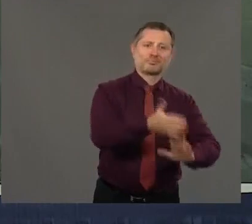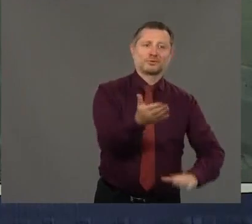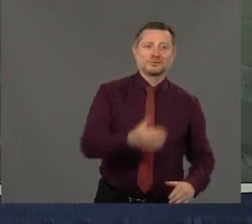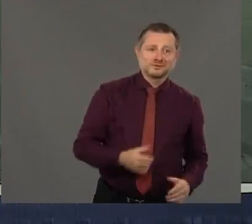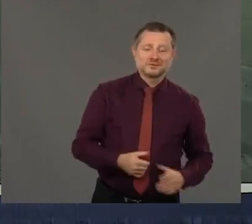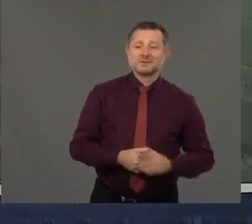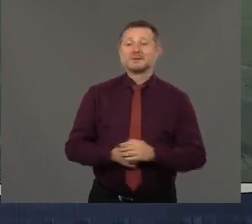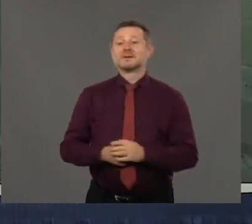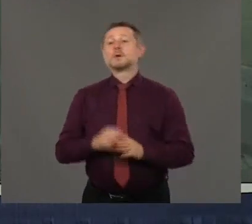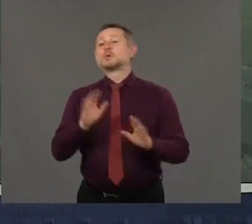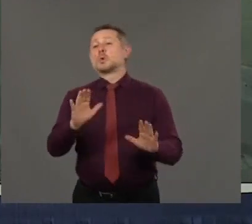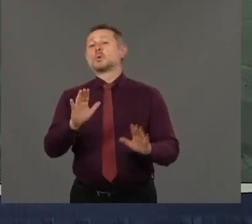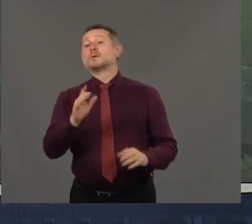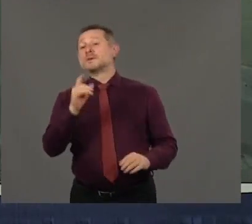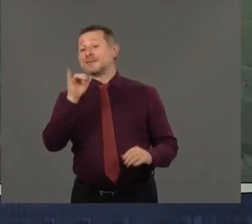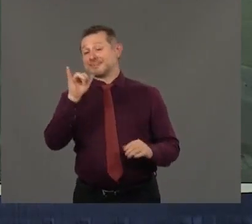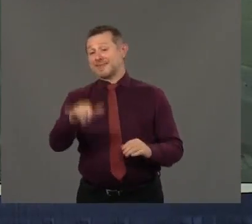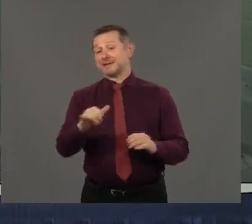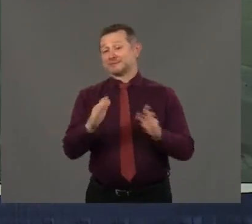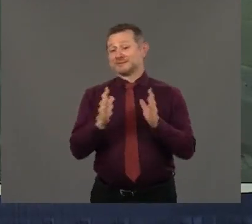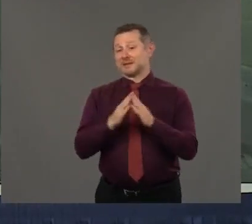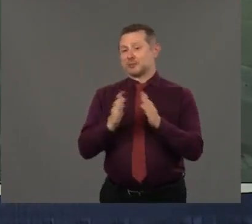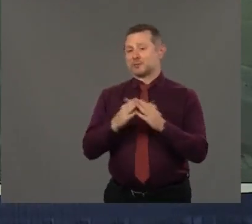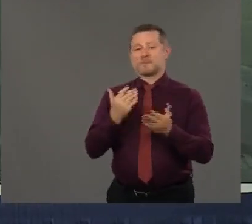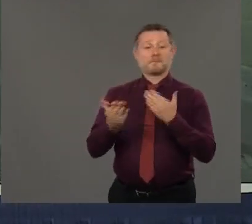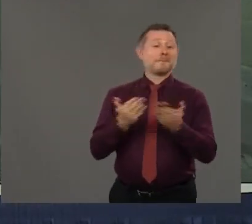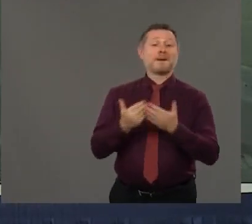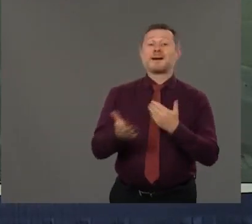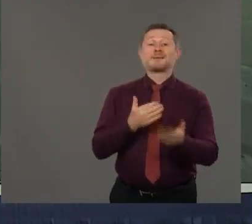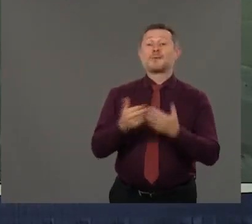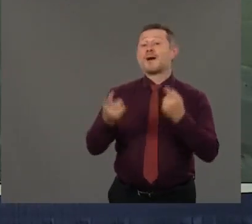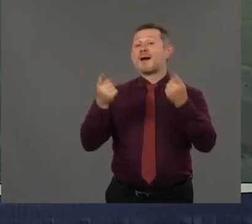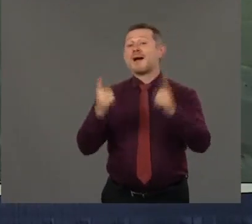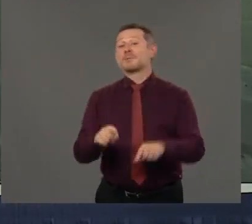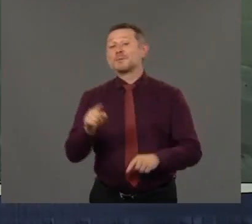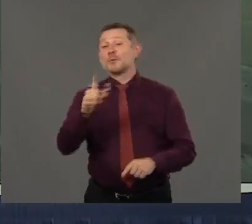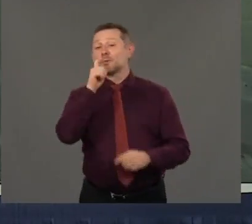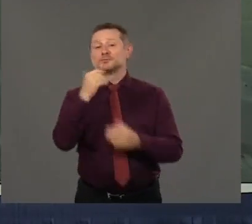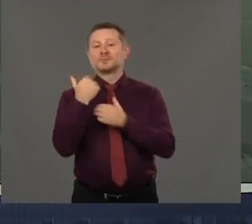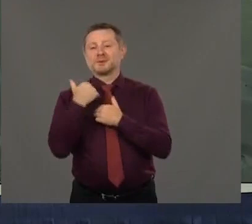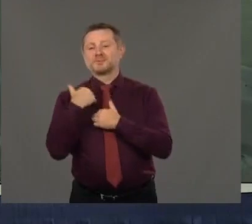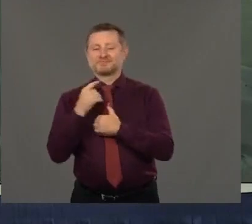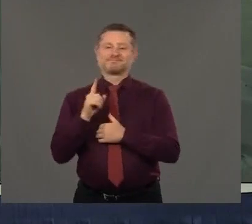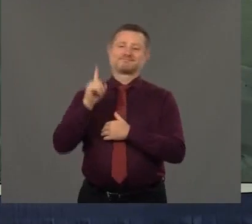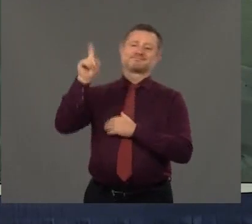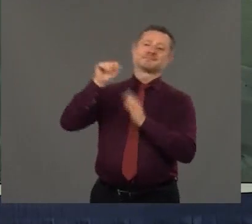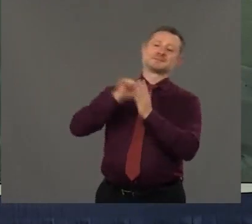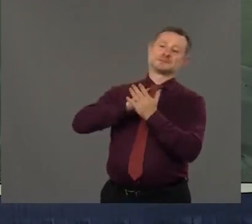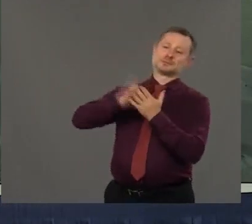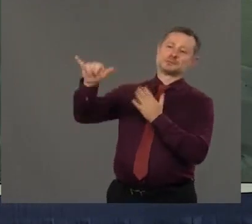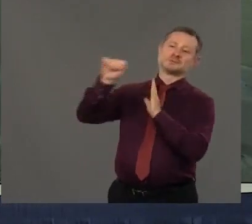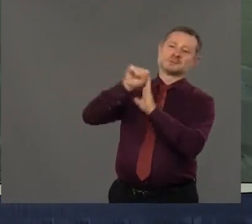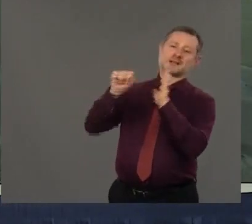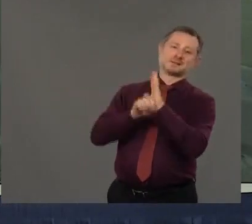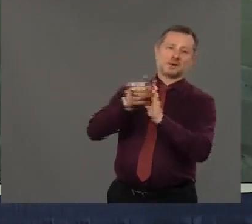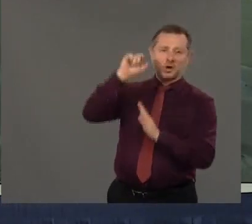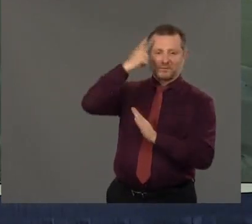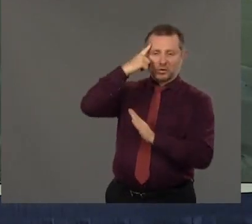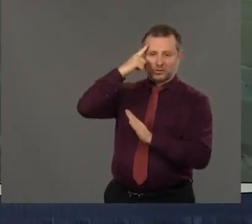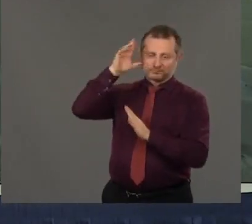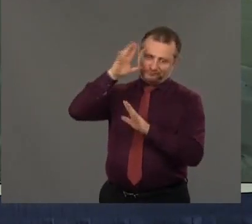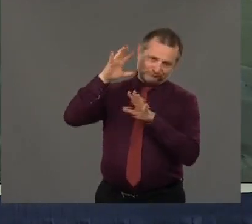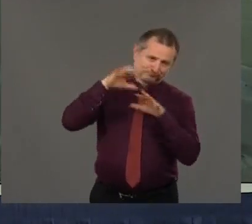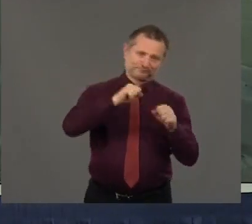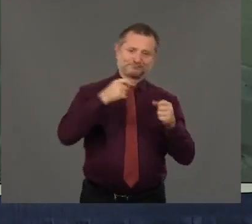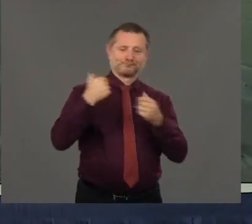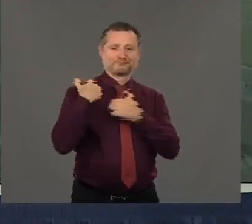the municipality to do, the state is ultimately going to be financially responsible. So you